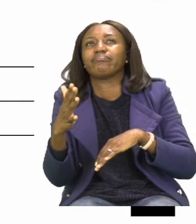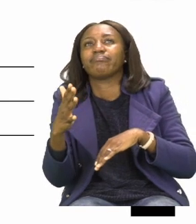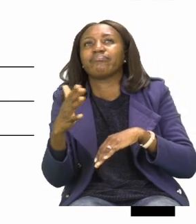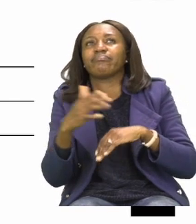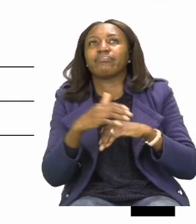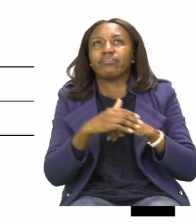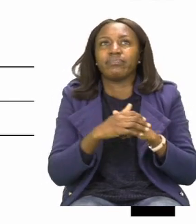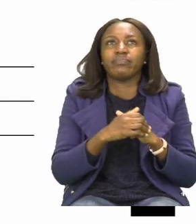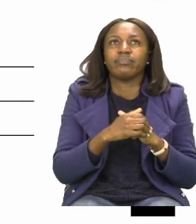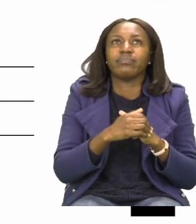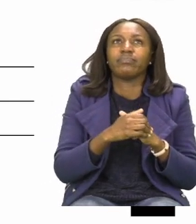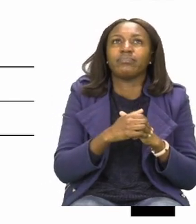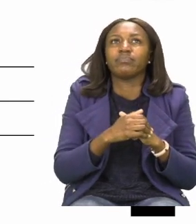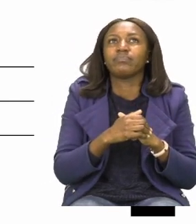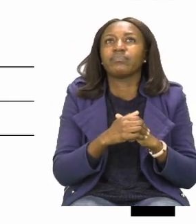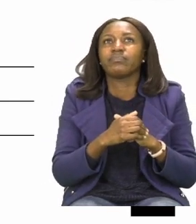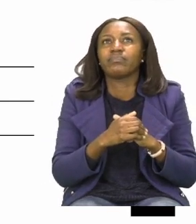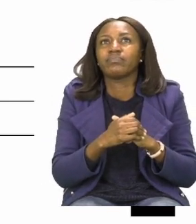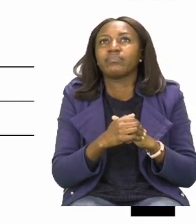the bottom.